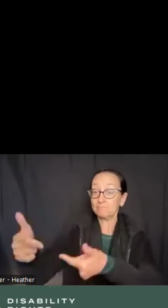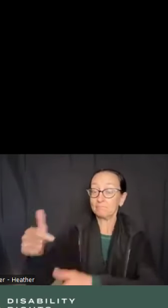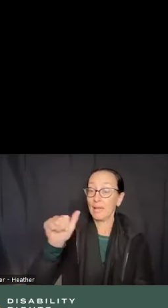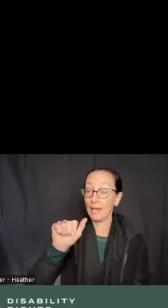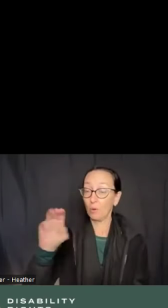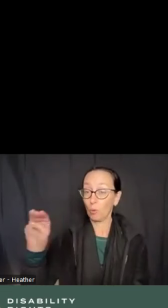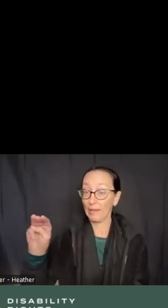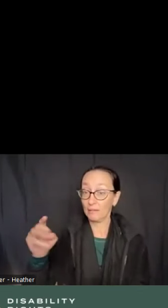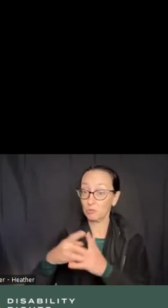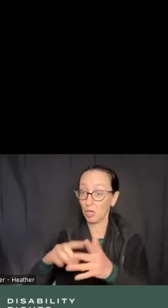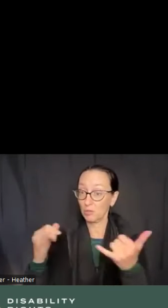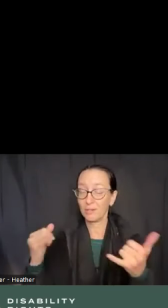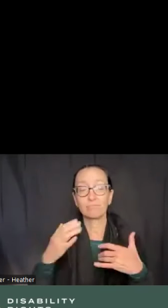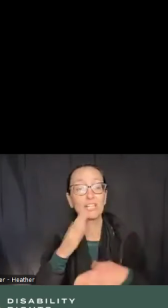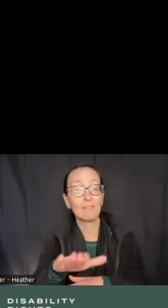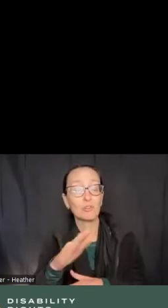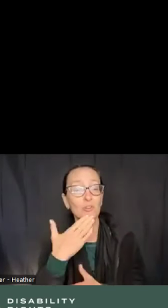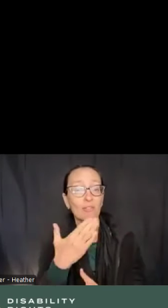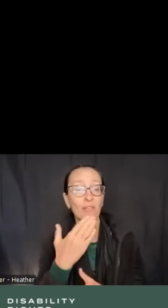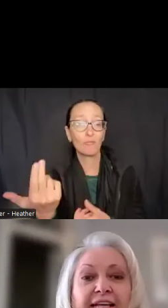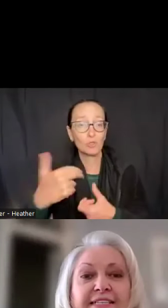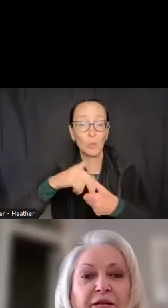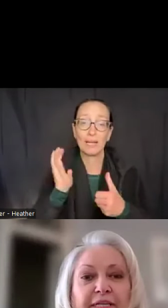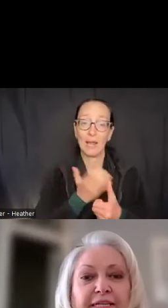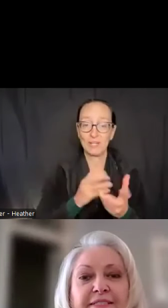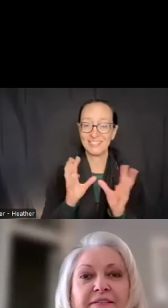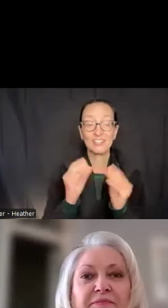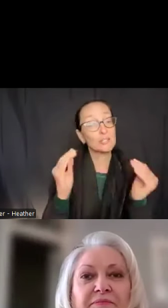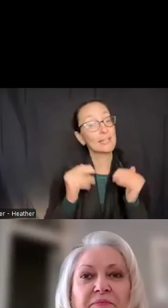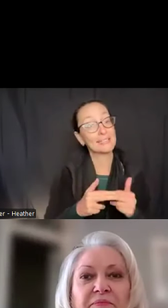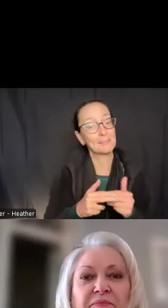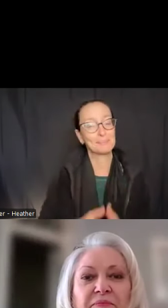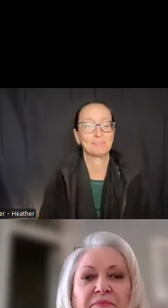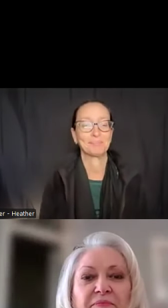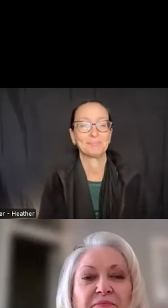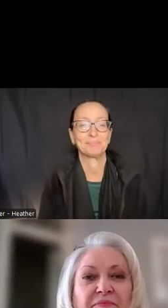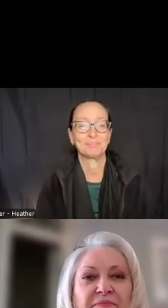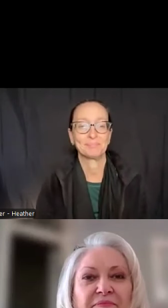Good afternoon, everybody, and thanks for joining us on our session. Next slide, please.